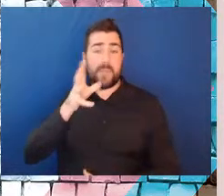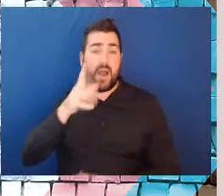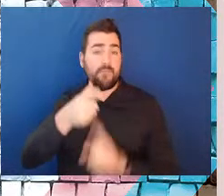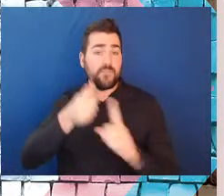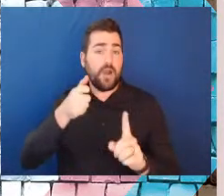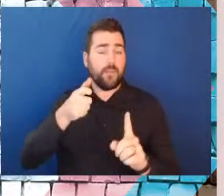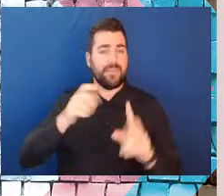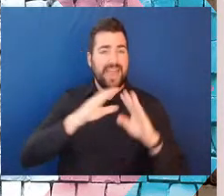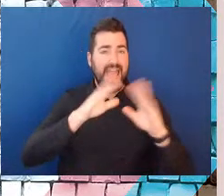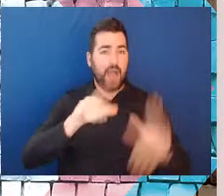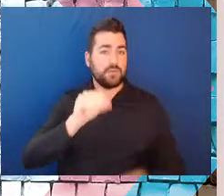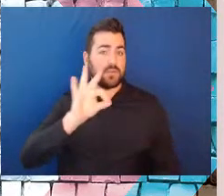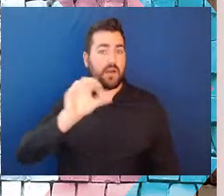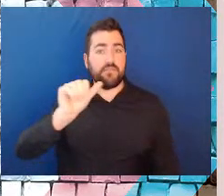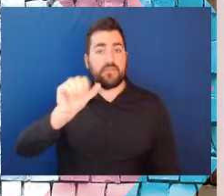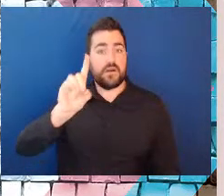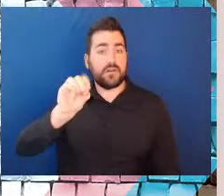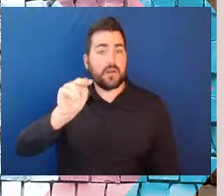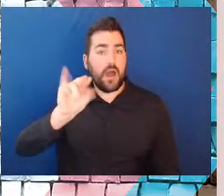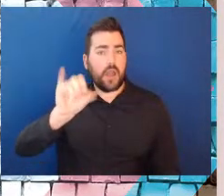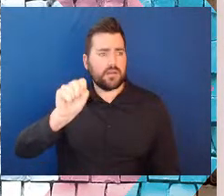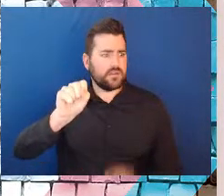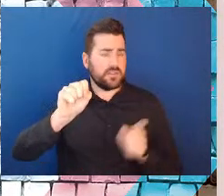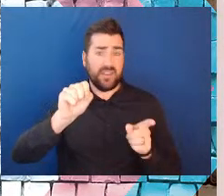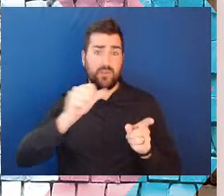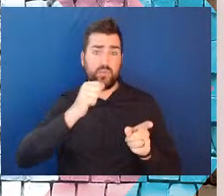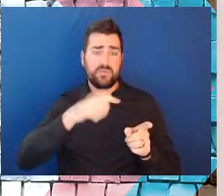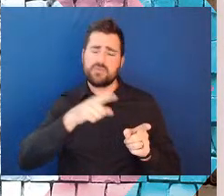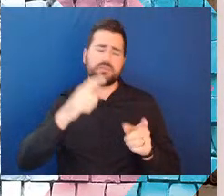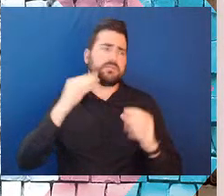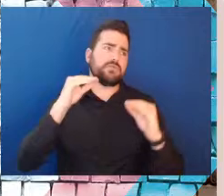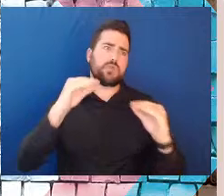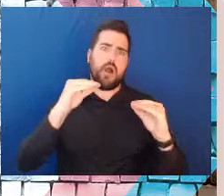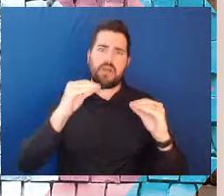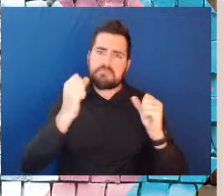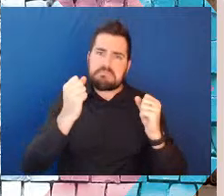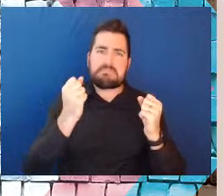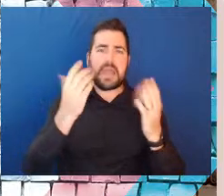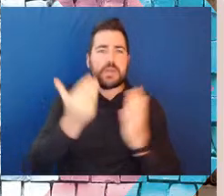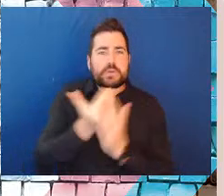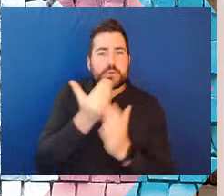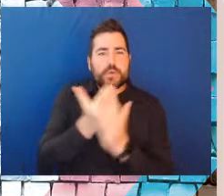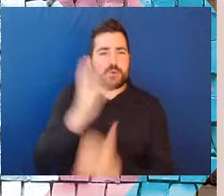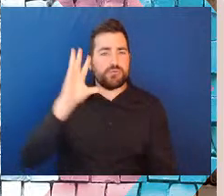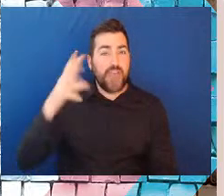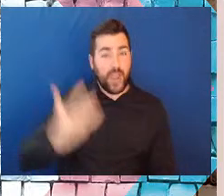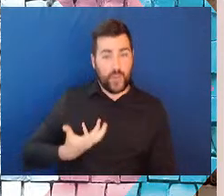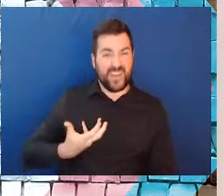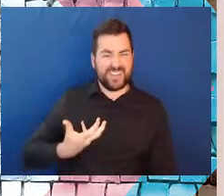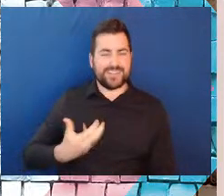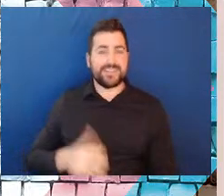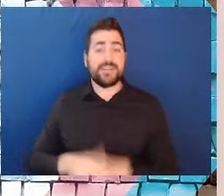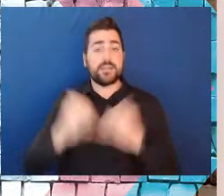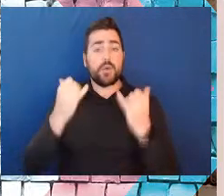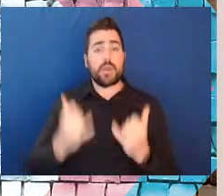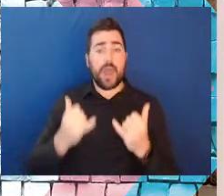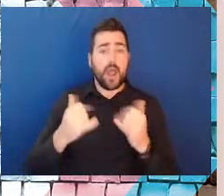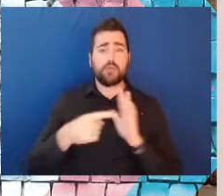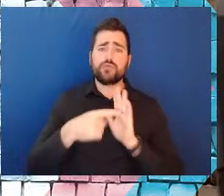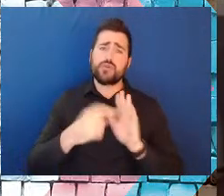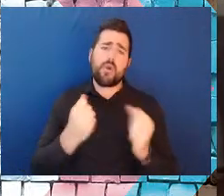people, you know, what to do here in Orlando. So show some virtual love for Kaya Adonis.